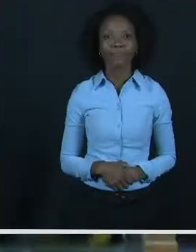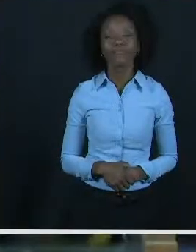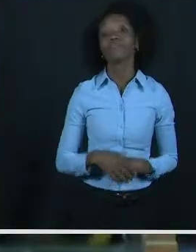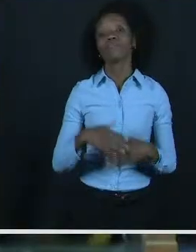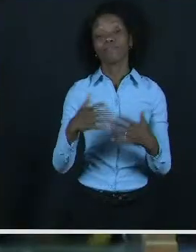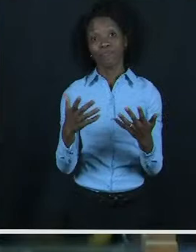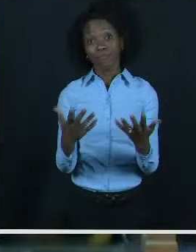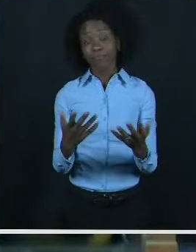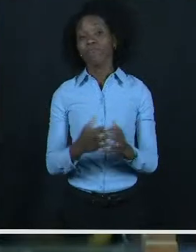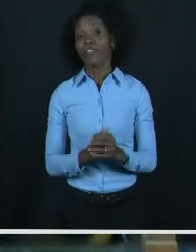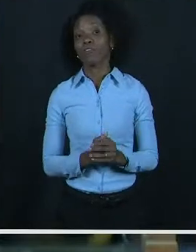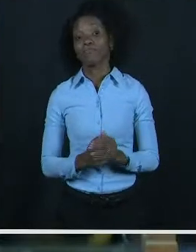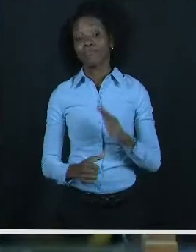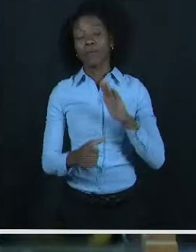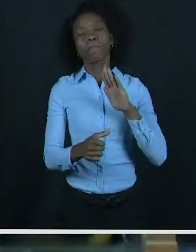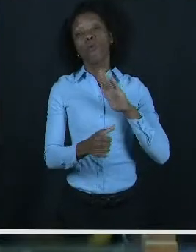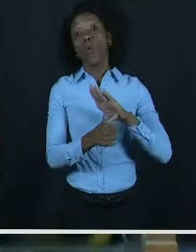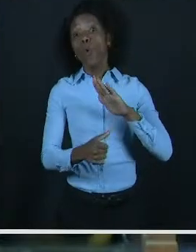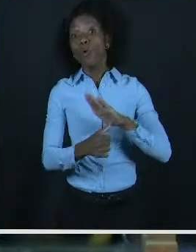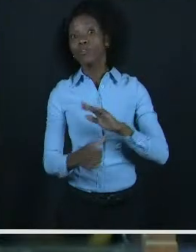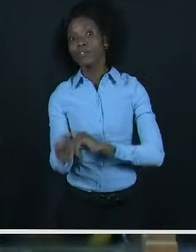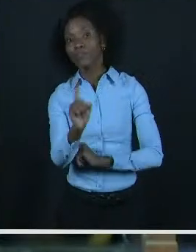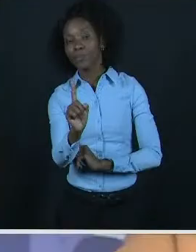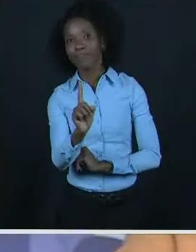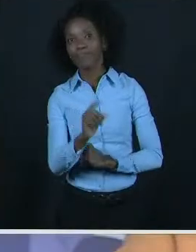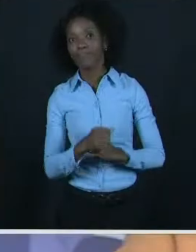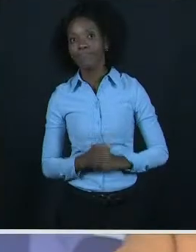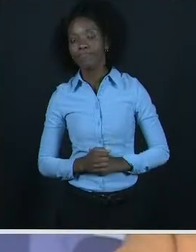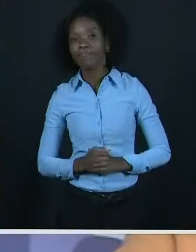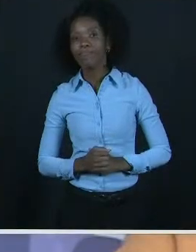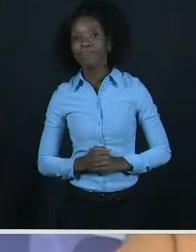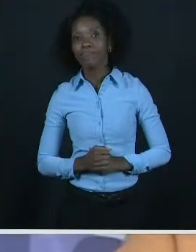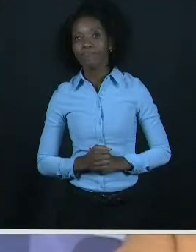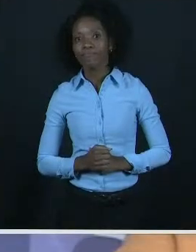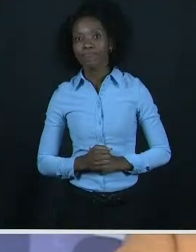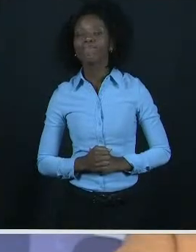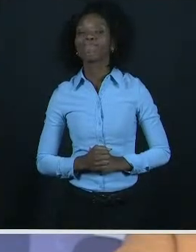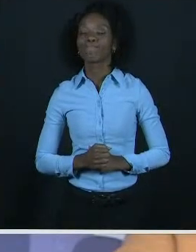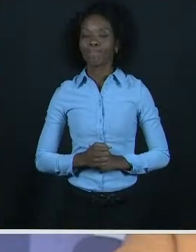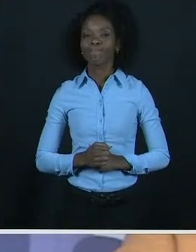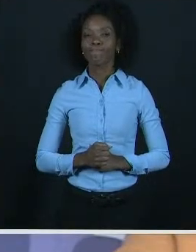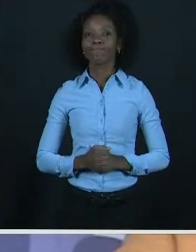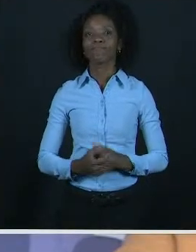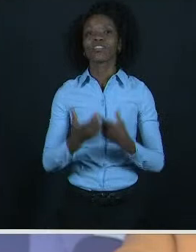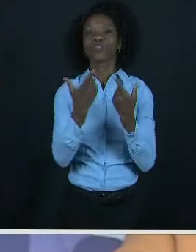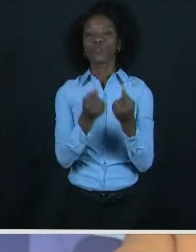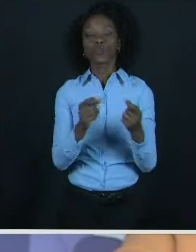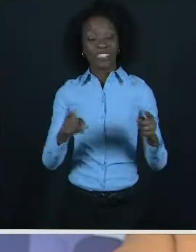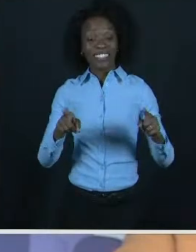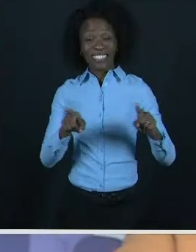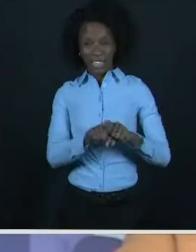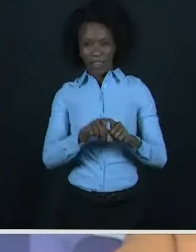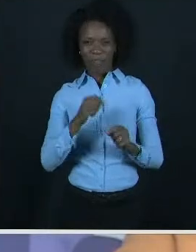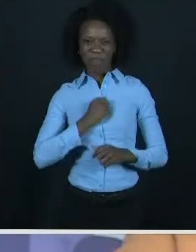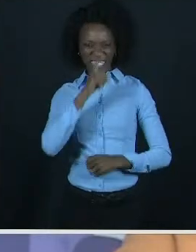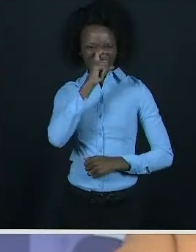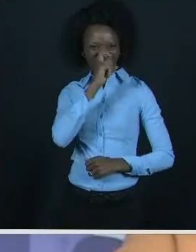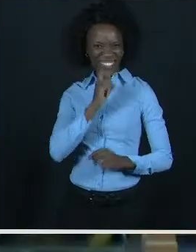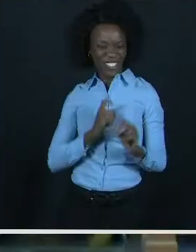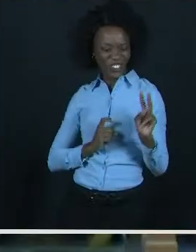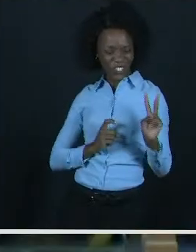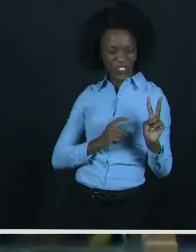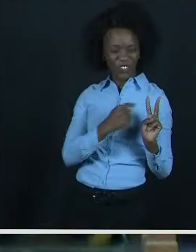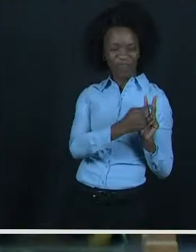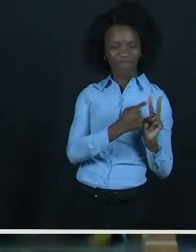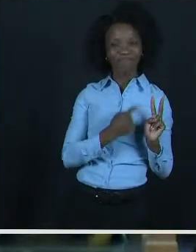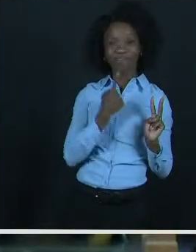That is why it's important, therefore, to do what my 2 sisters sitting here were